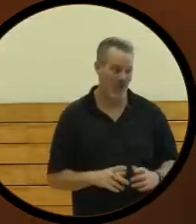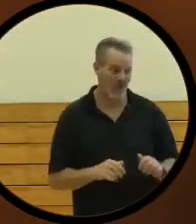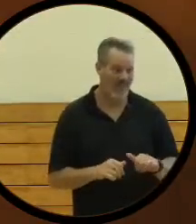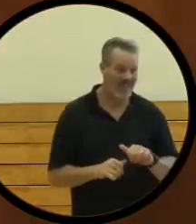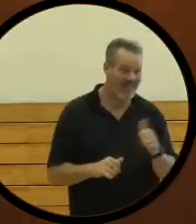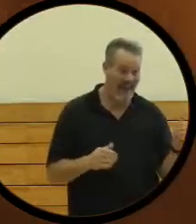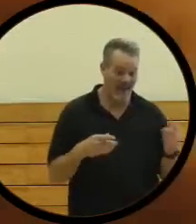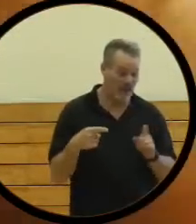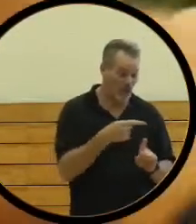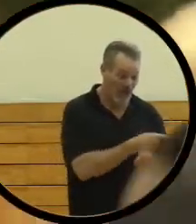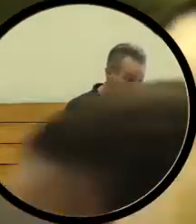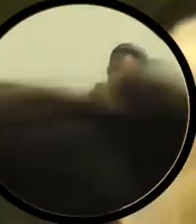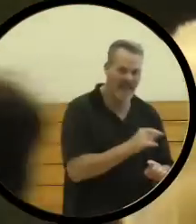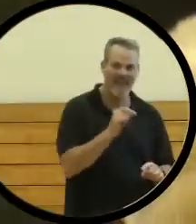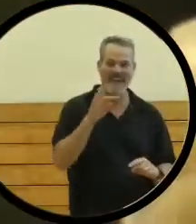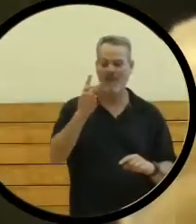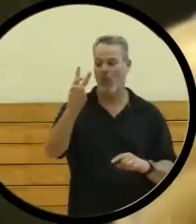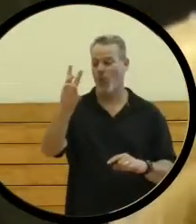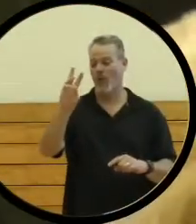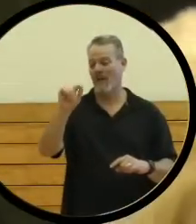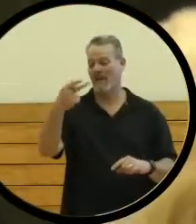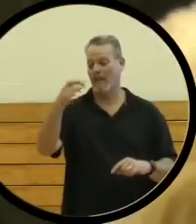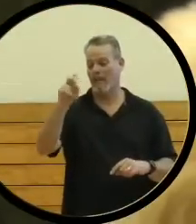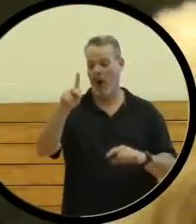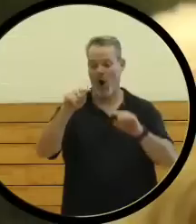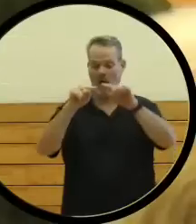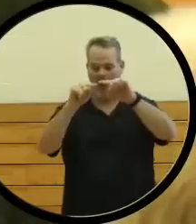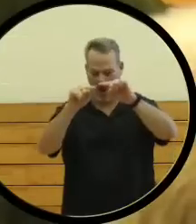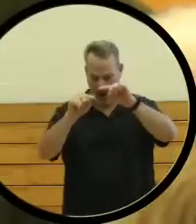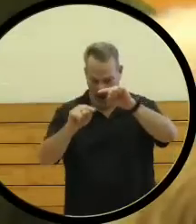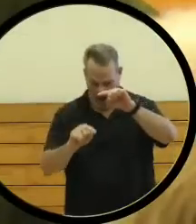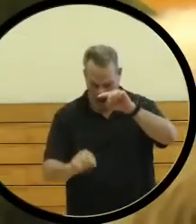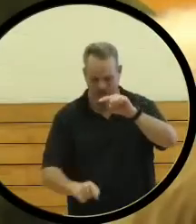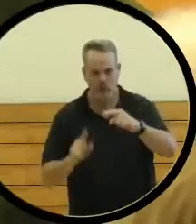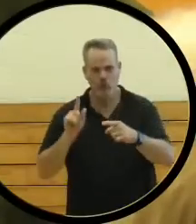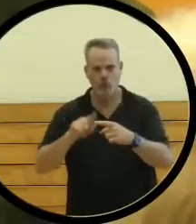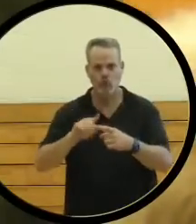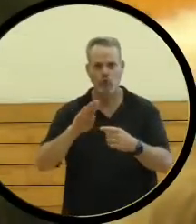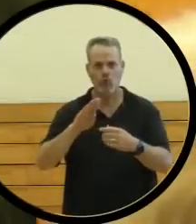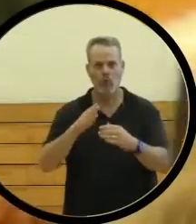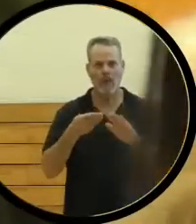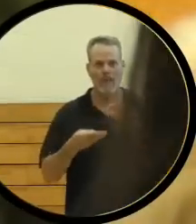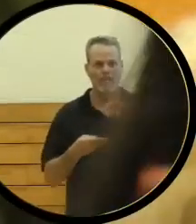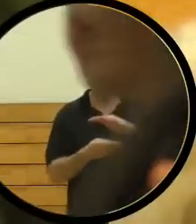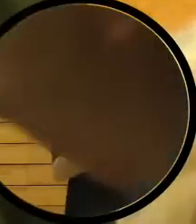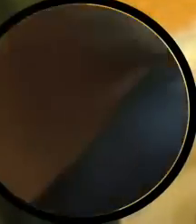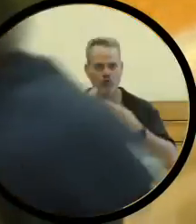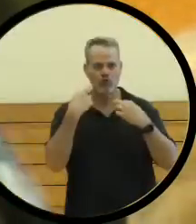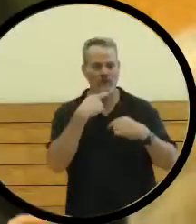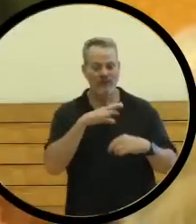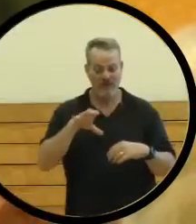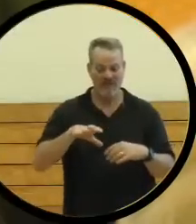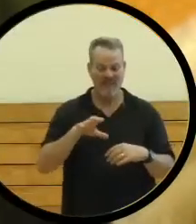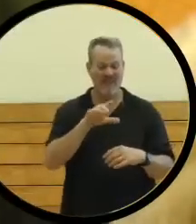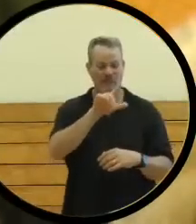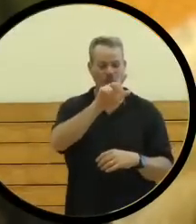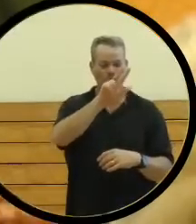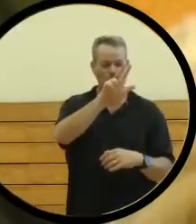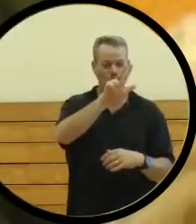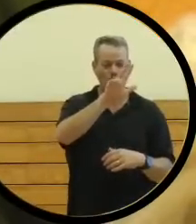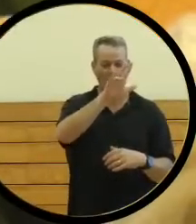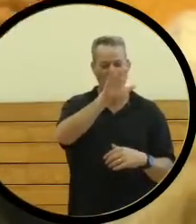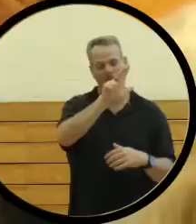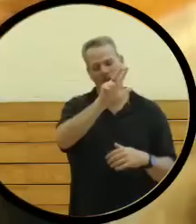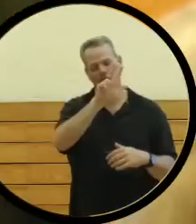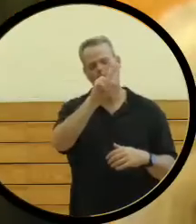if you start at Whittington Park and you drive towards like Punalu, then you got 2,500 years old,